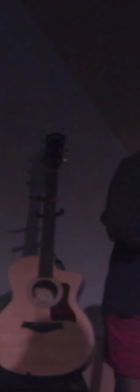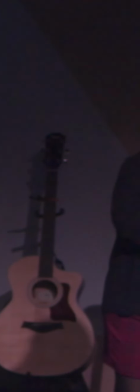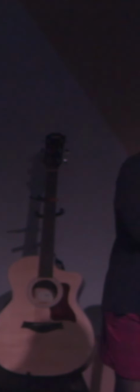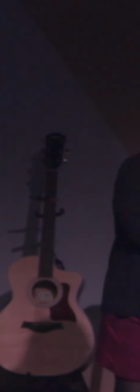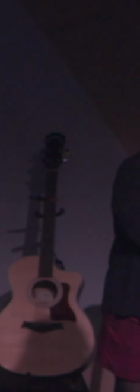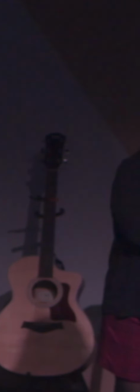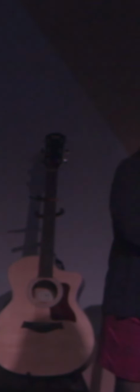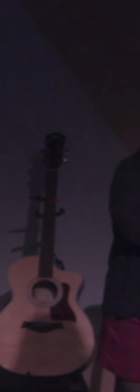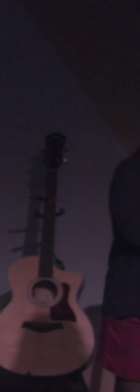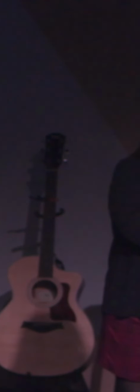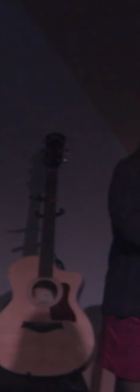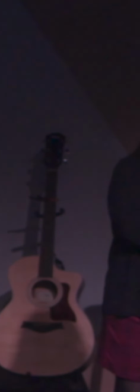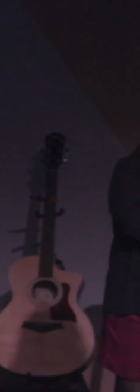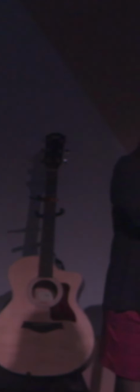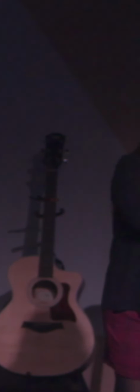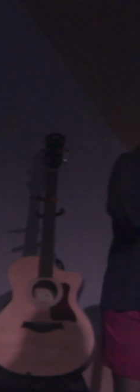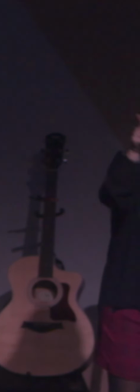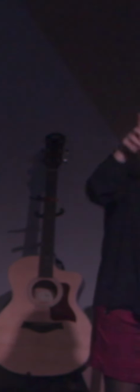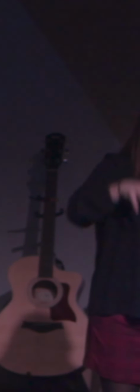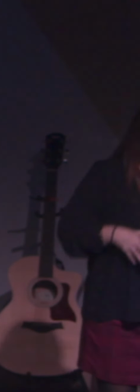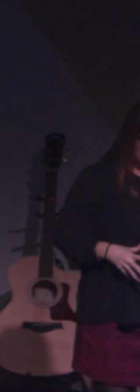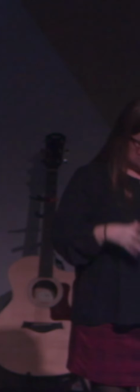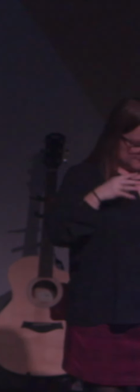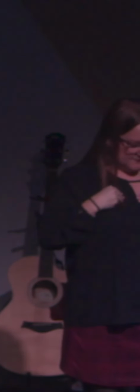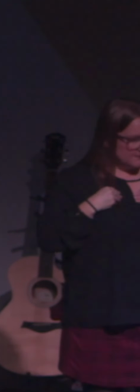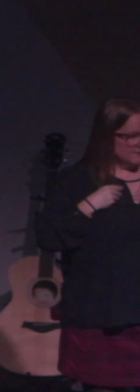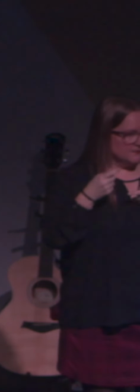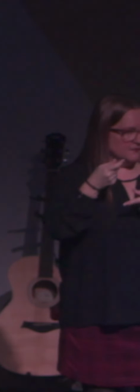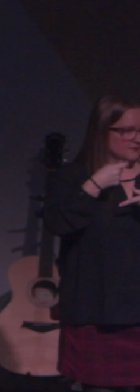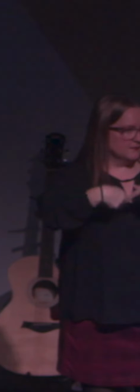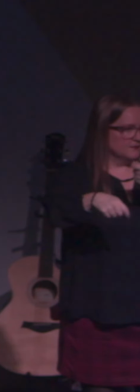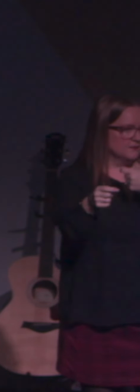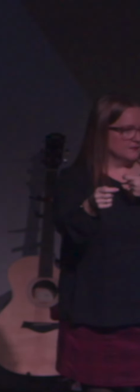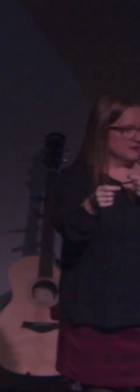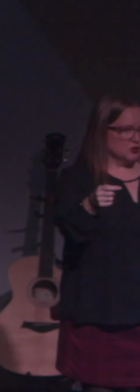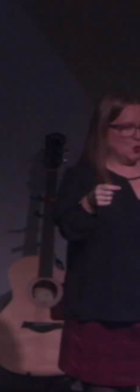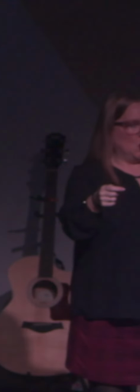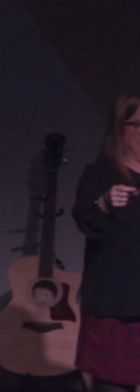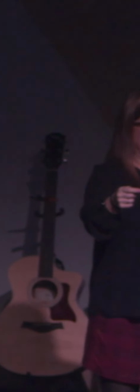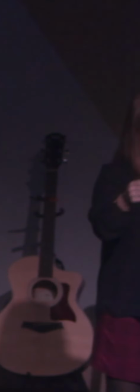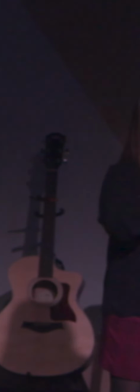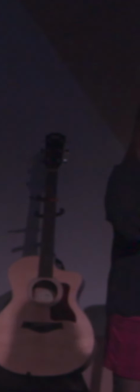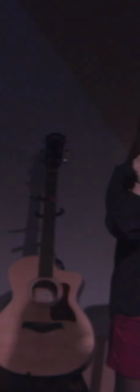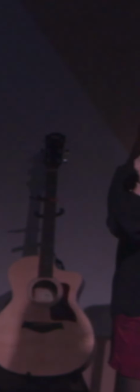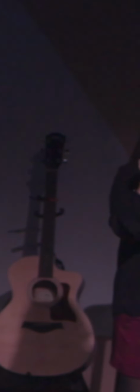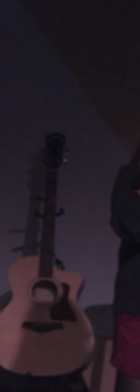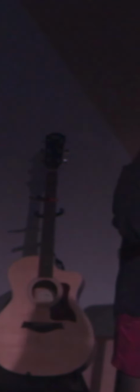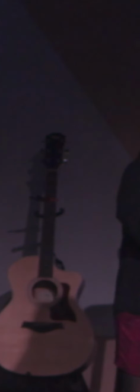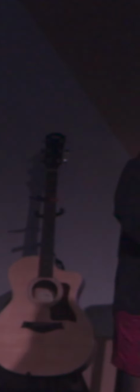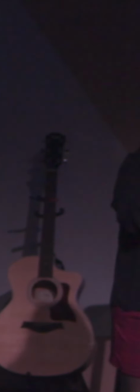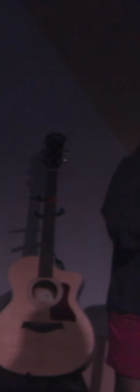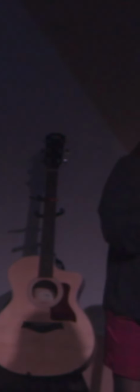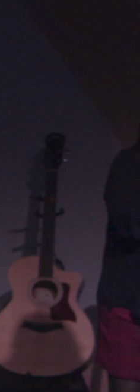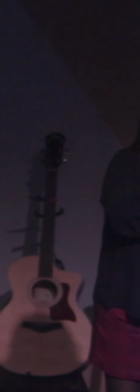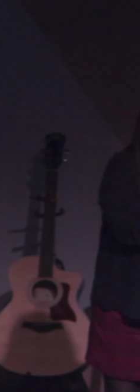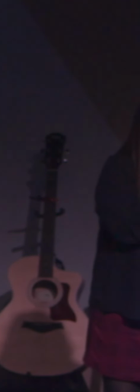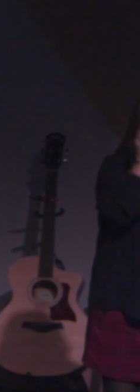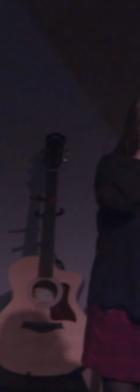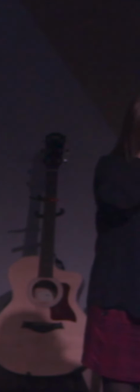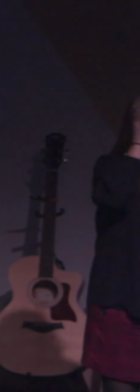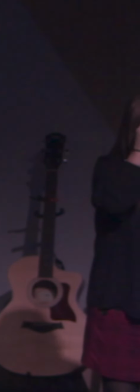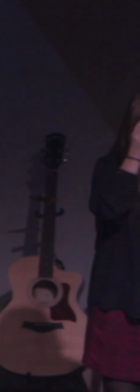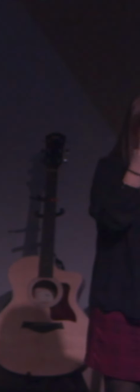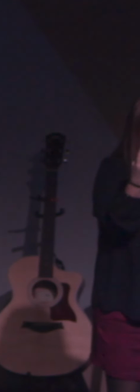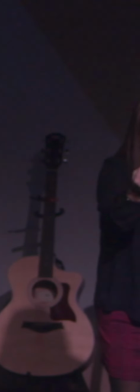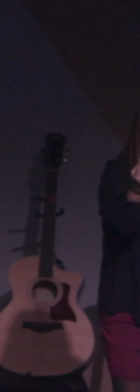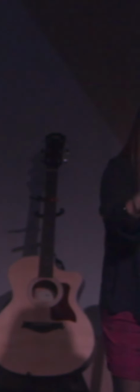on him so that we could be free. See, even the disciples didn't understand what was going on when Jesus was being